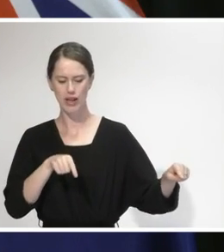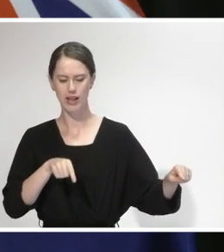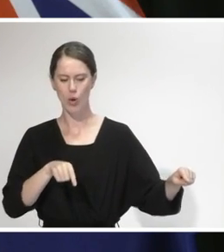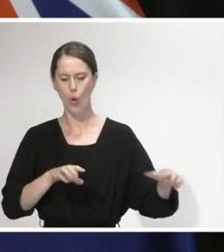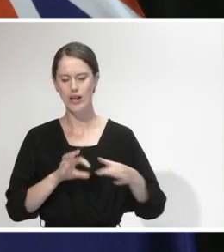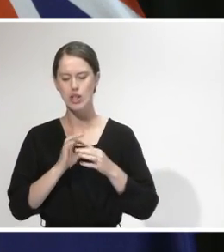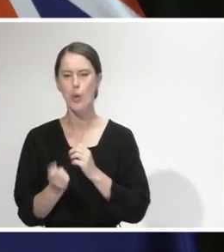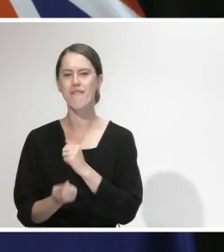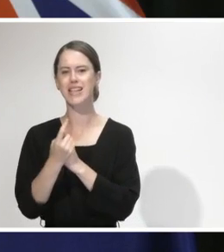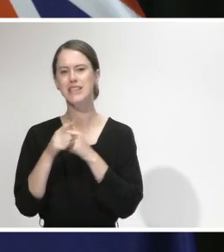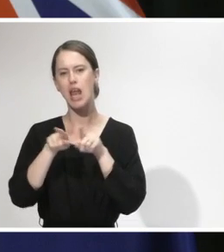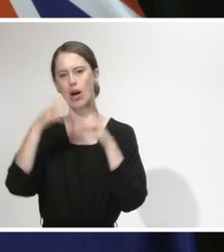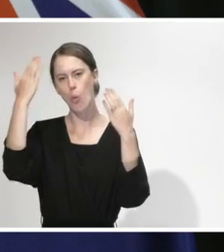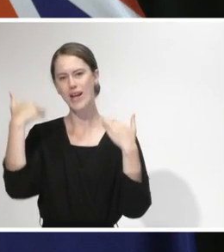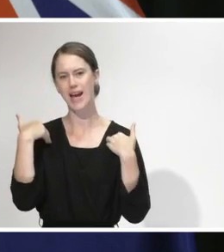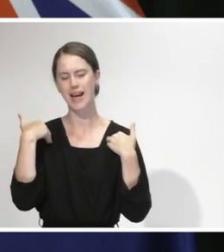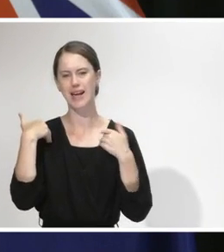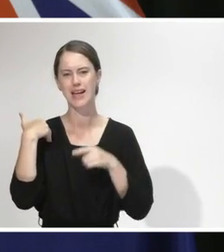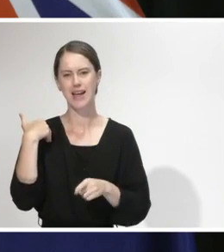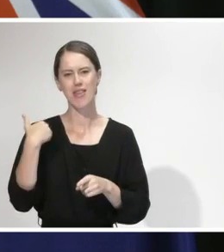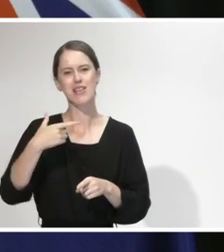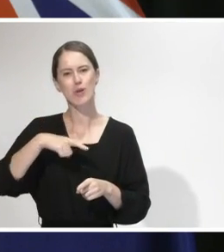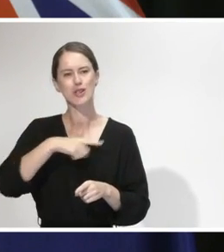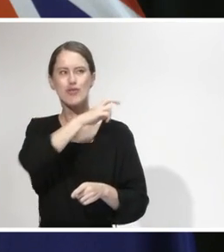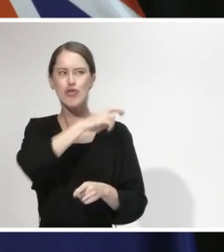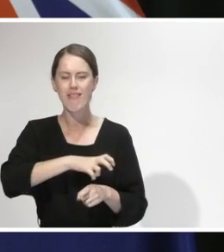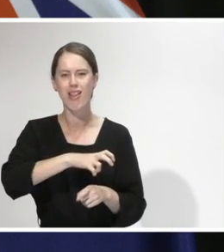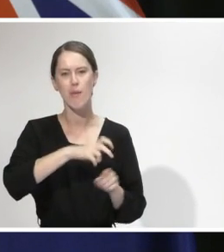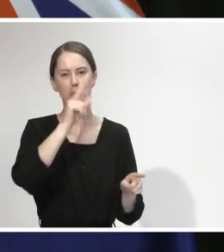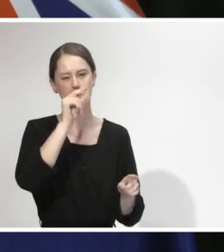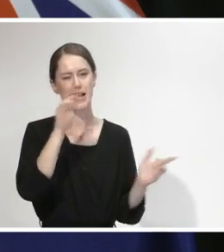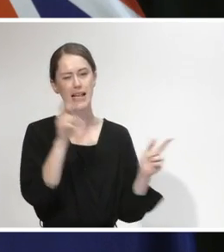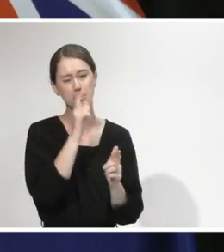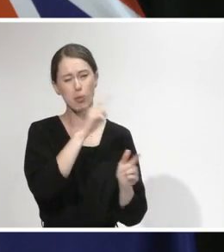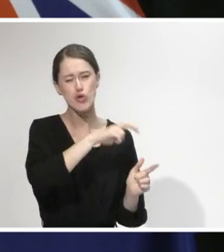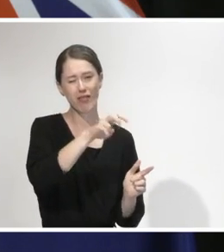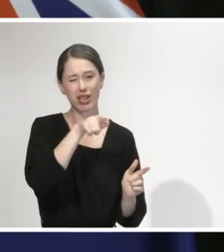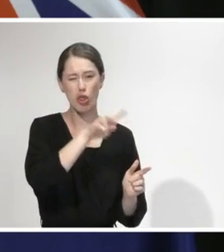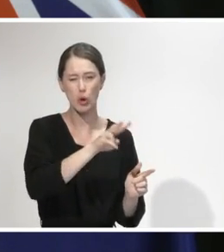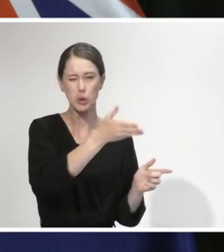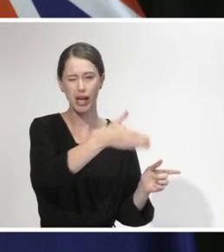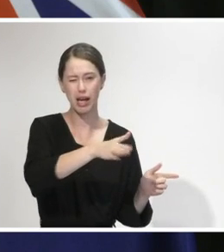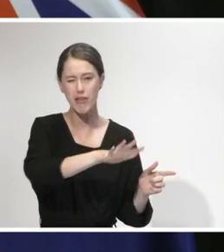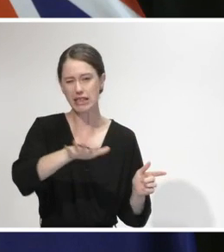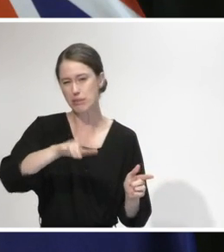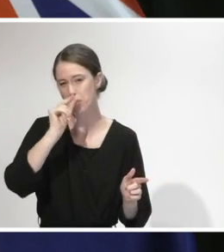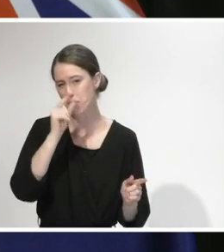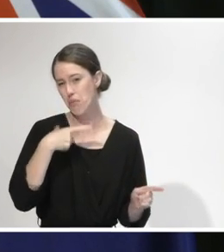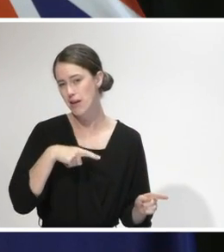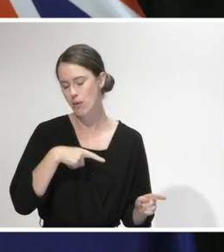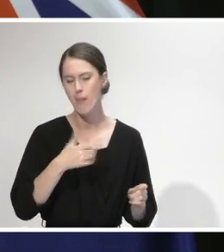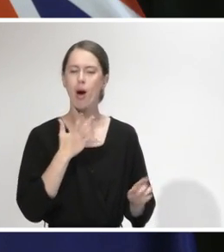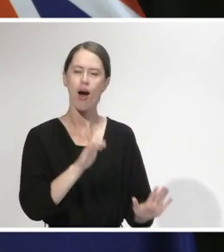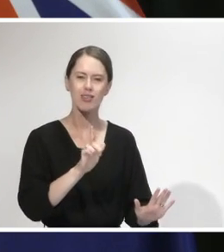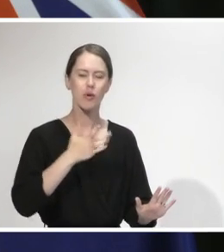with events like the wedding in Bluff, where the link was to overseas travel as well. So I think that's the reason. But we want to be